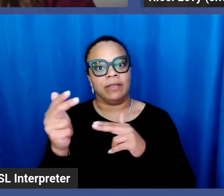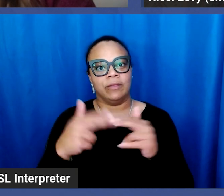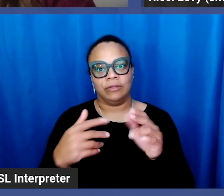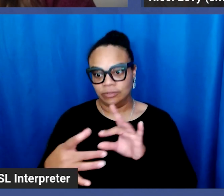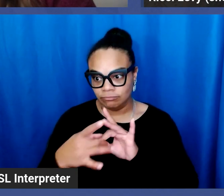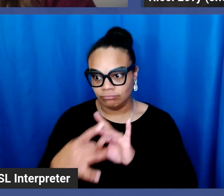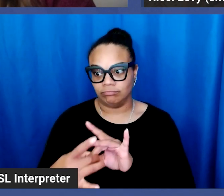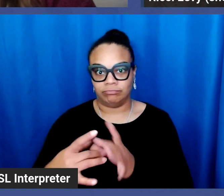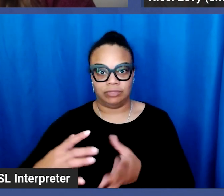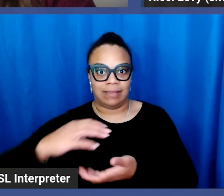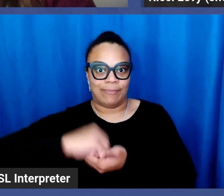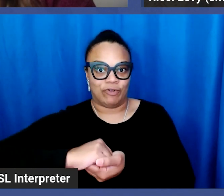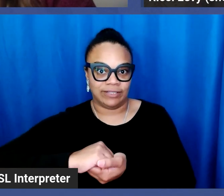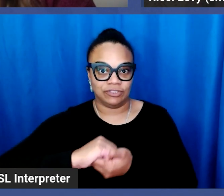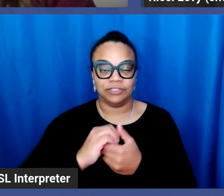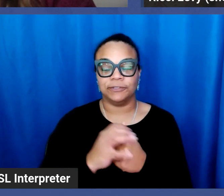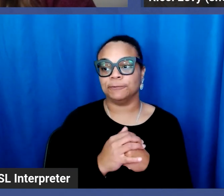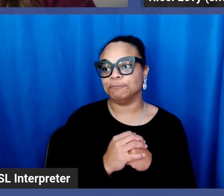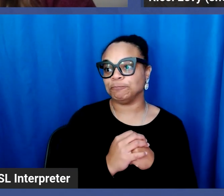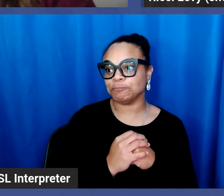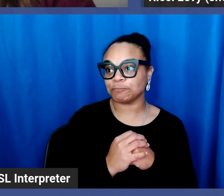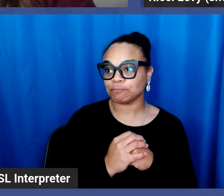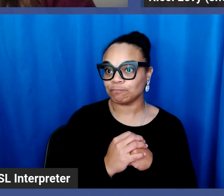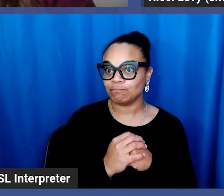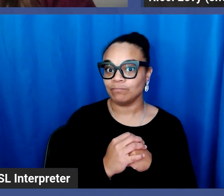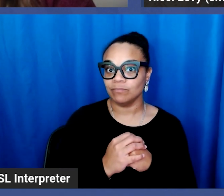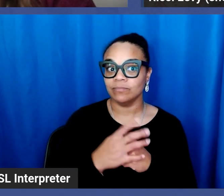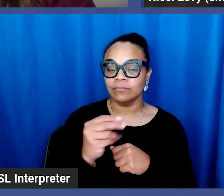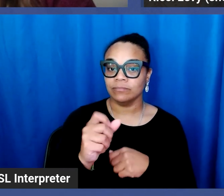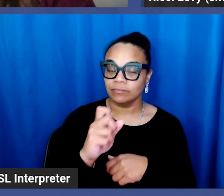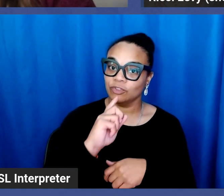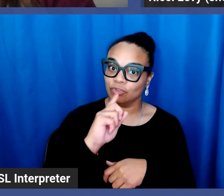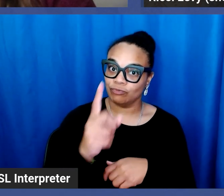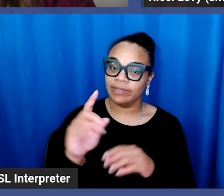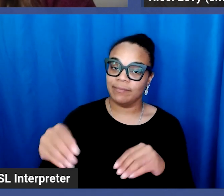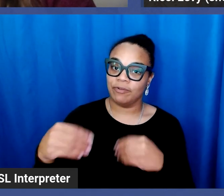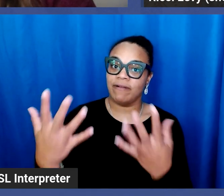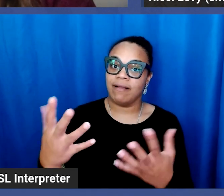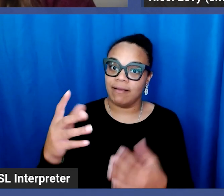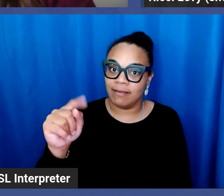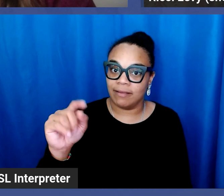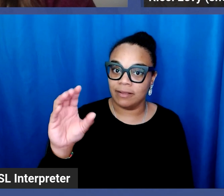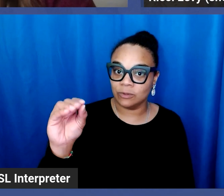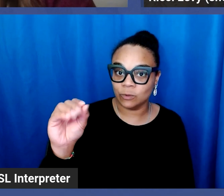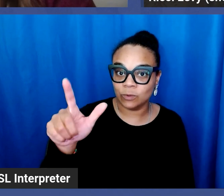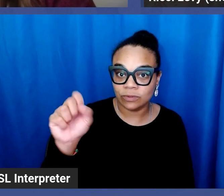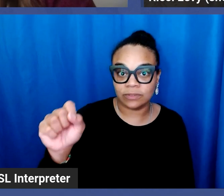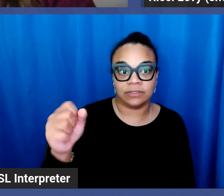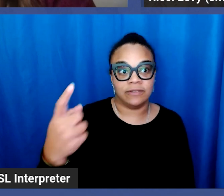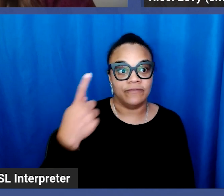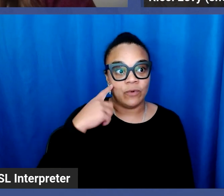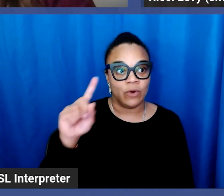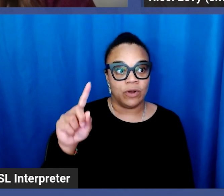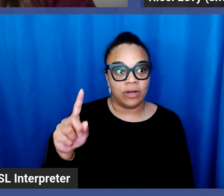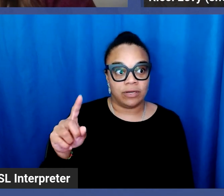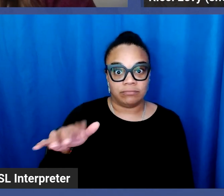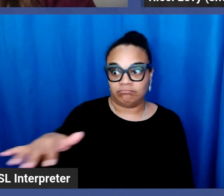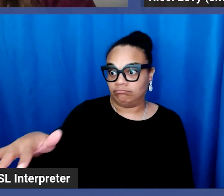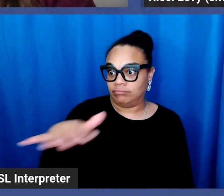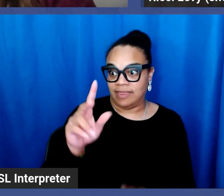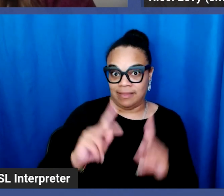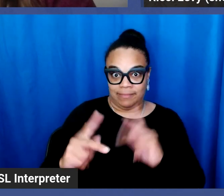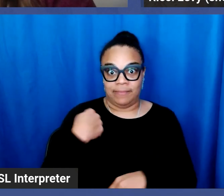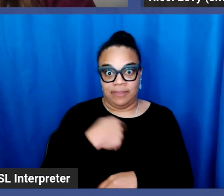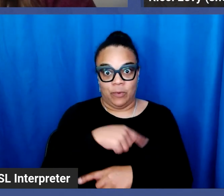collaborations and to actually give the tools to the army of people we